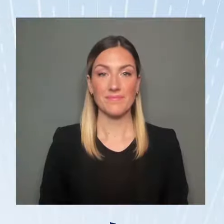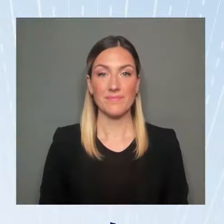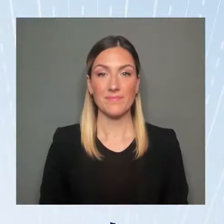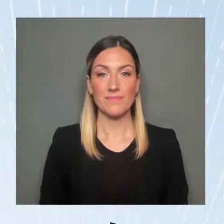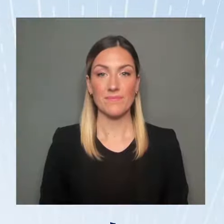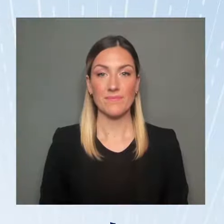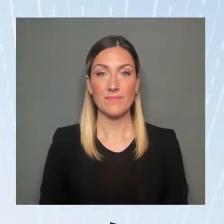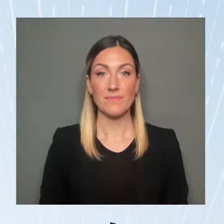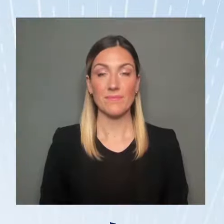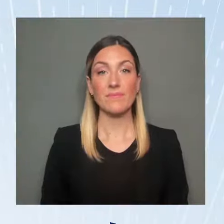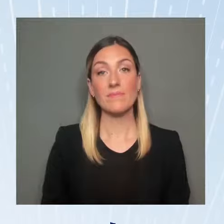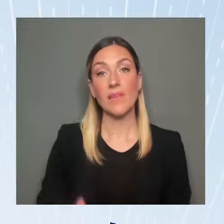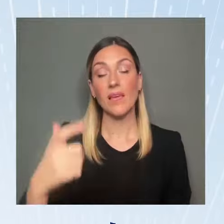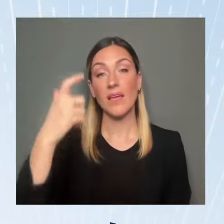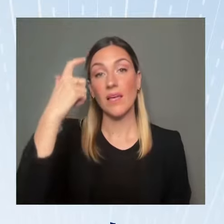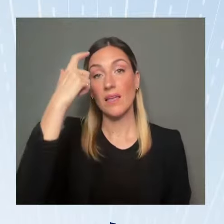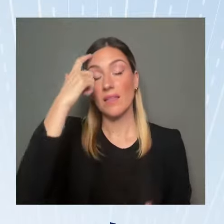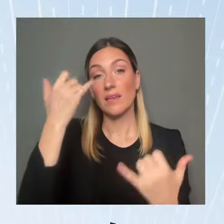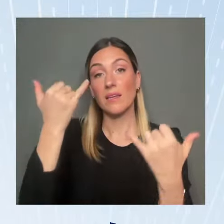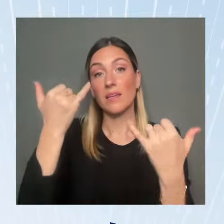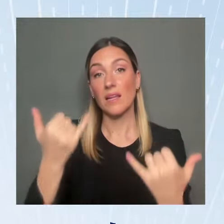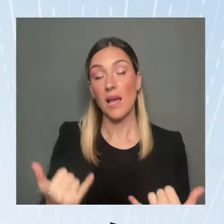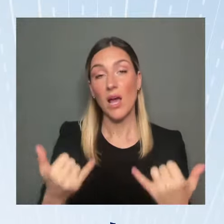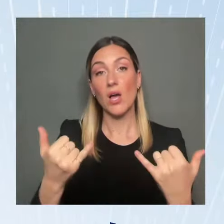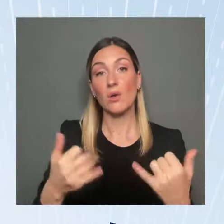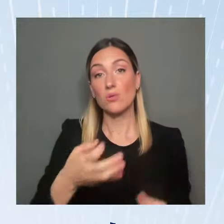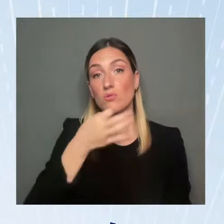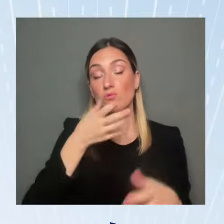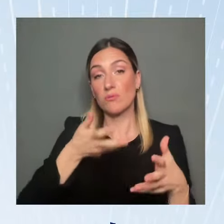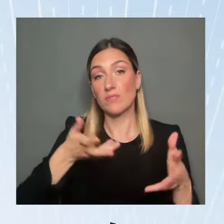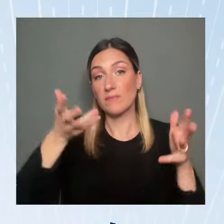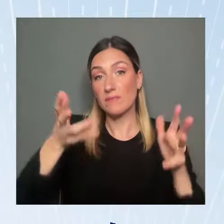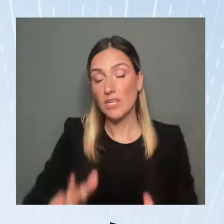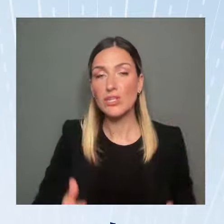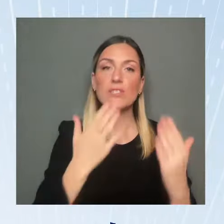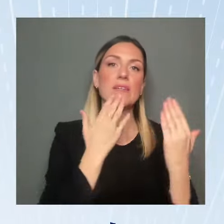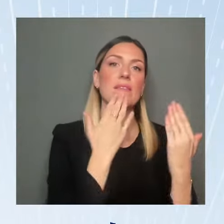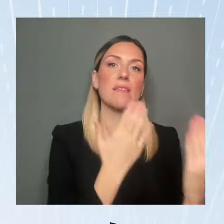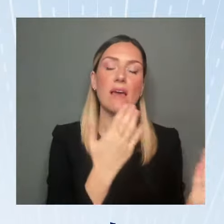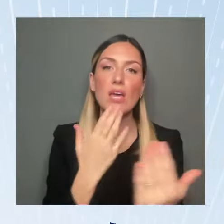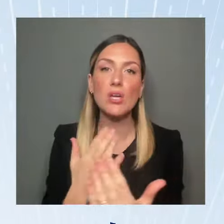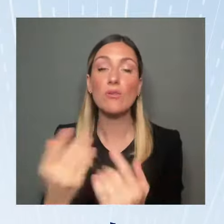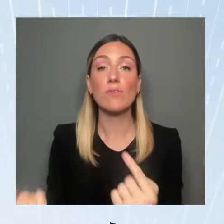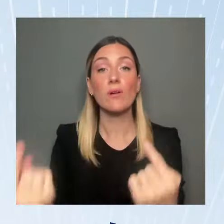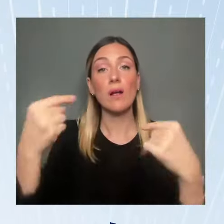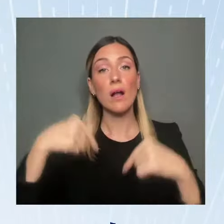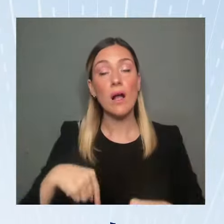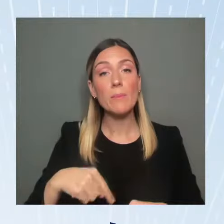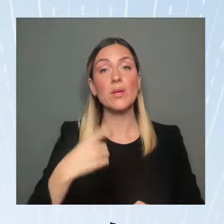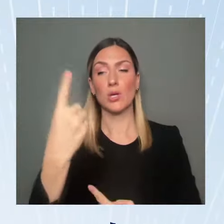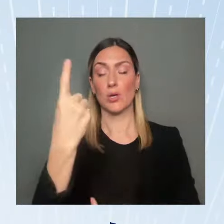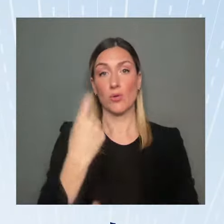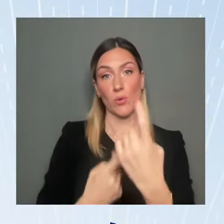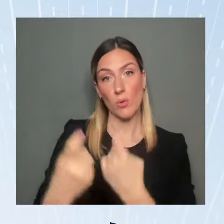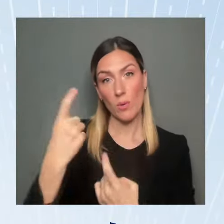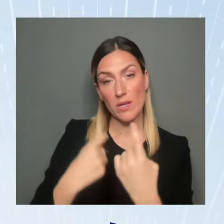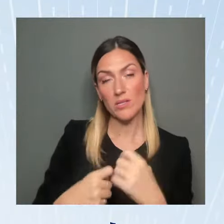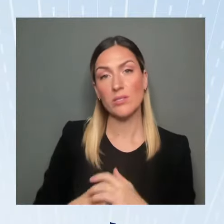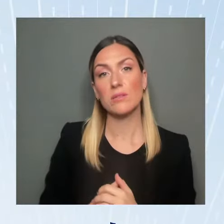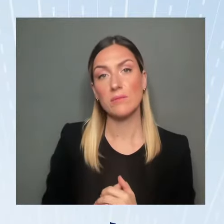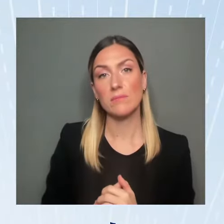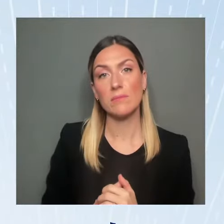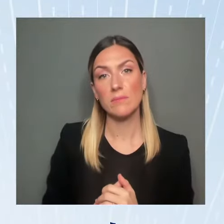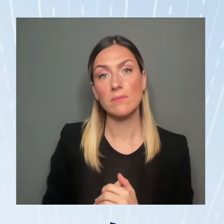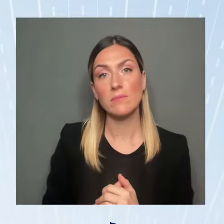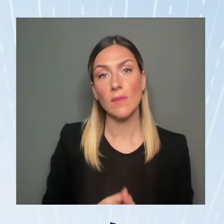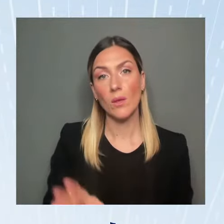I think we're going to bring this to a close. Thank you all for coming. Thank you for your questions. I believe that we're